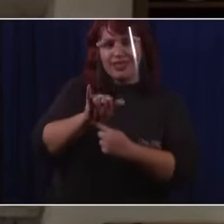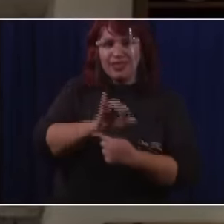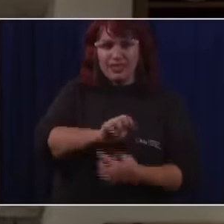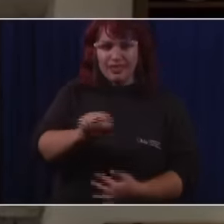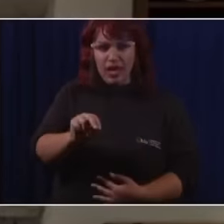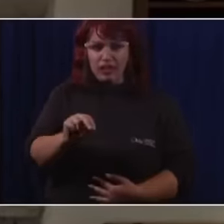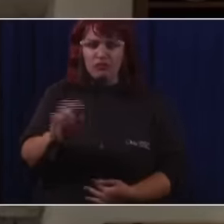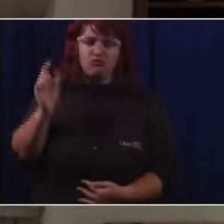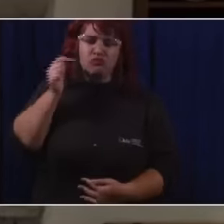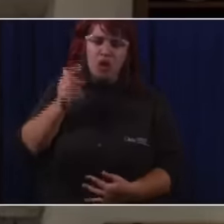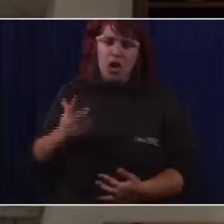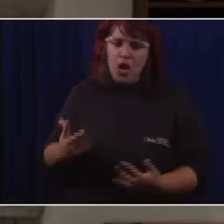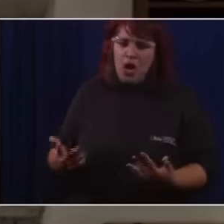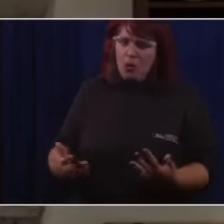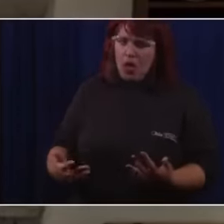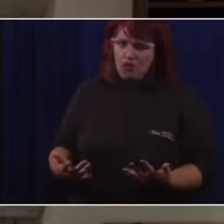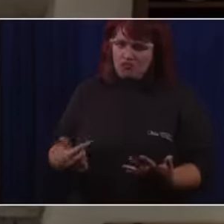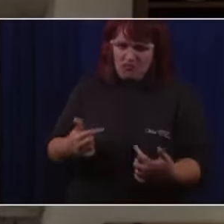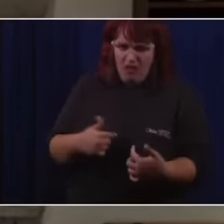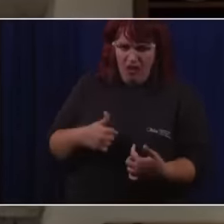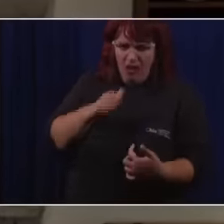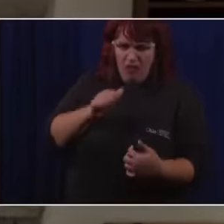can answer that.